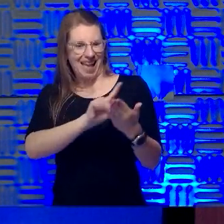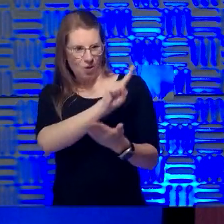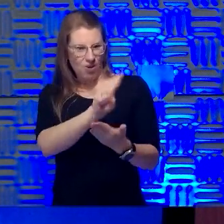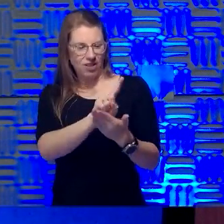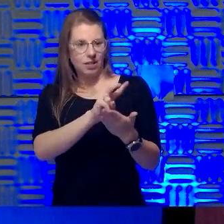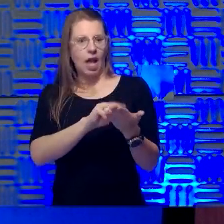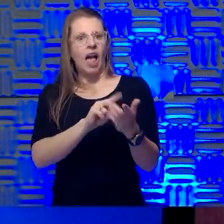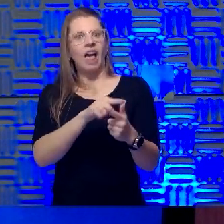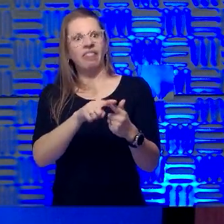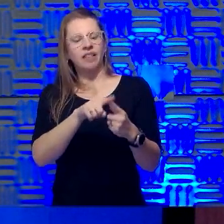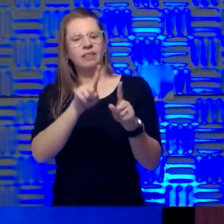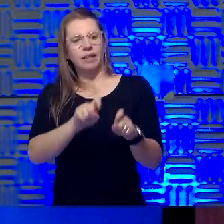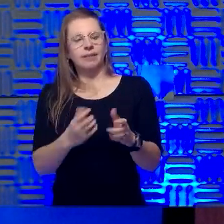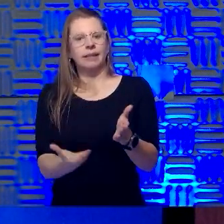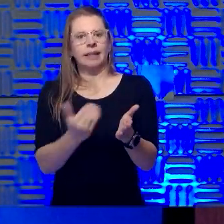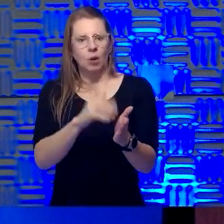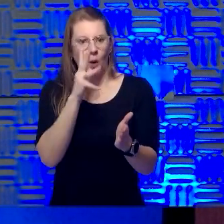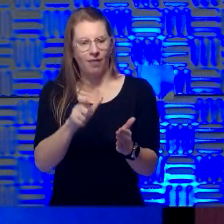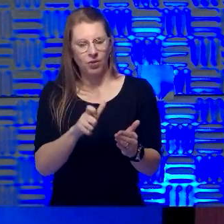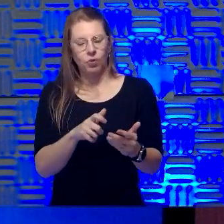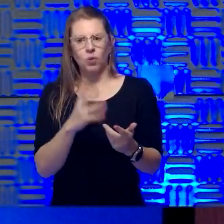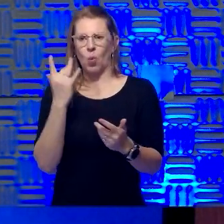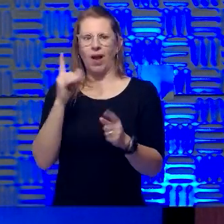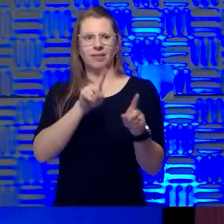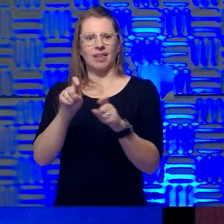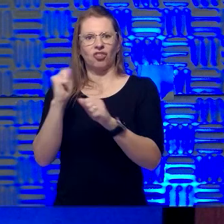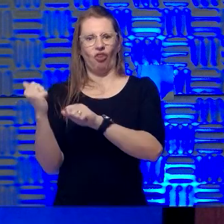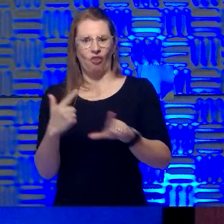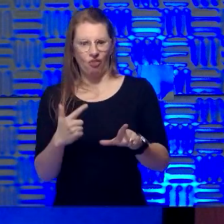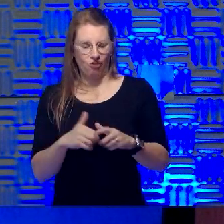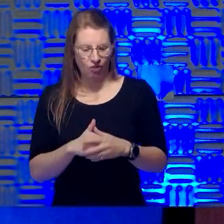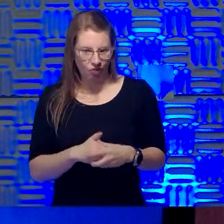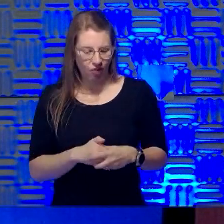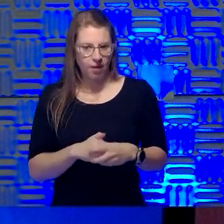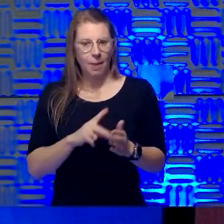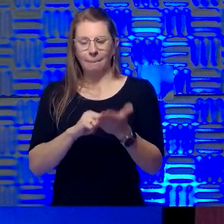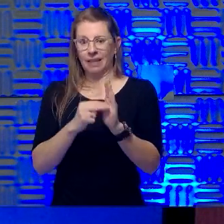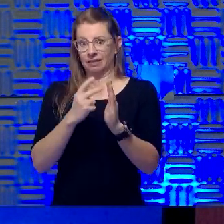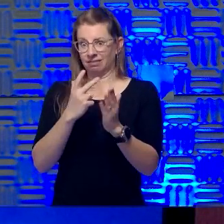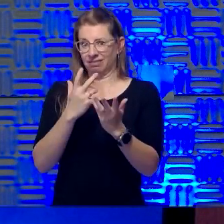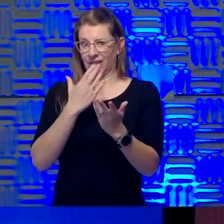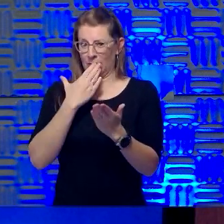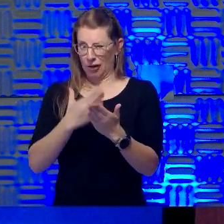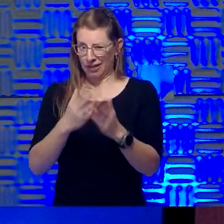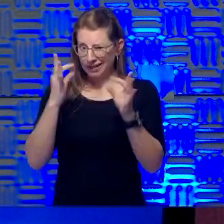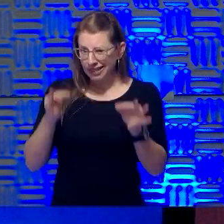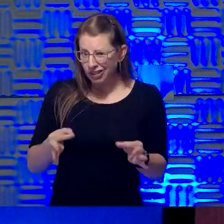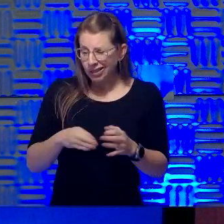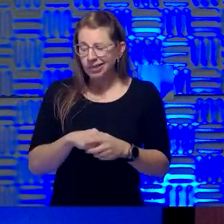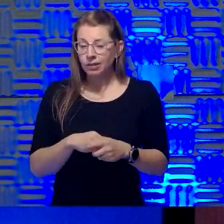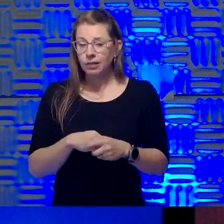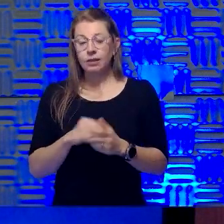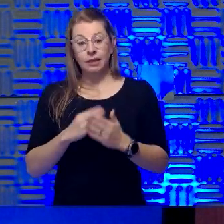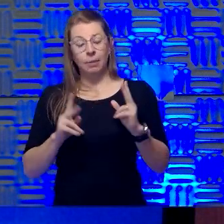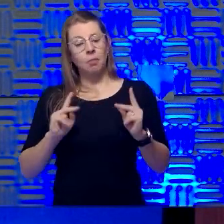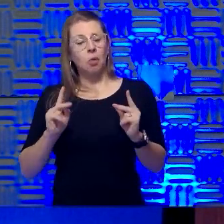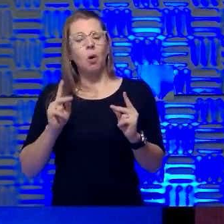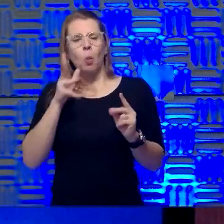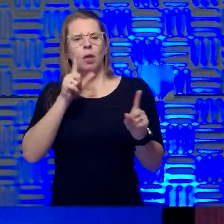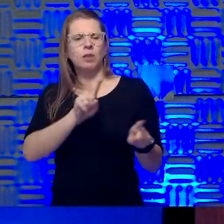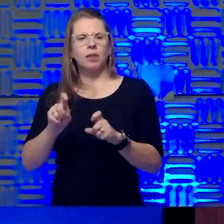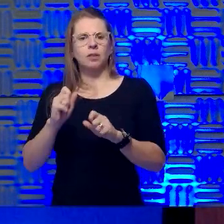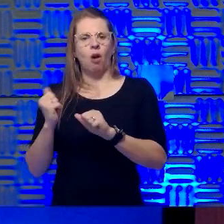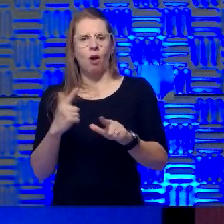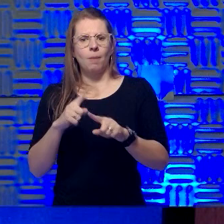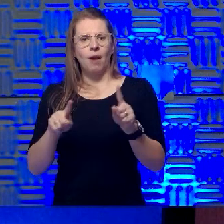that's a tricky question. So why are you really testing everybody? And is it really a good move? I think a lot of people are saying, well, we'll test everybody, but it takes us